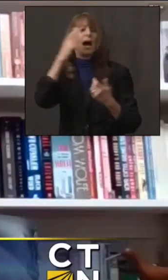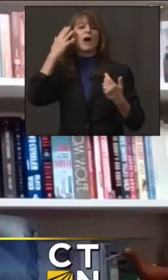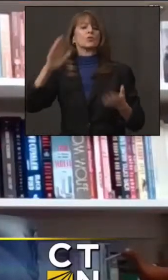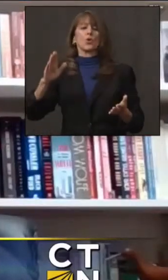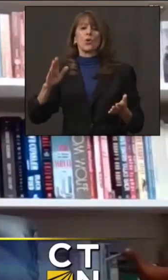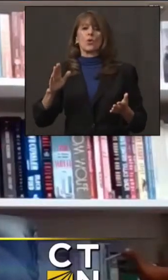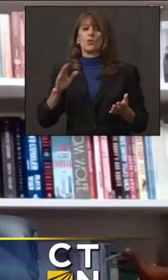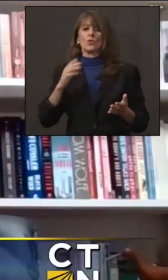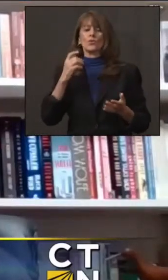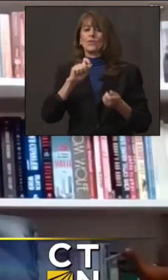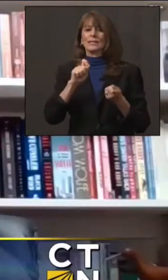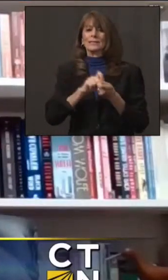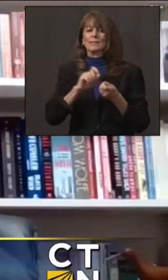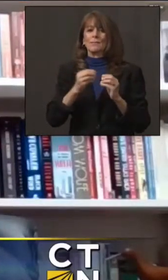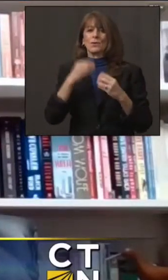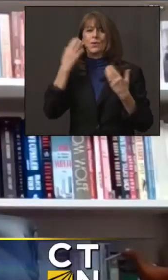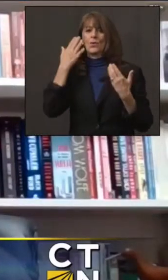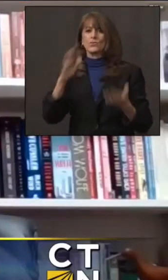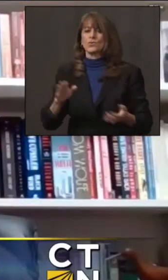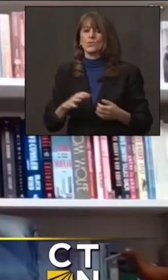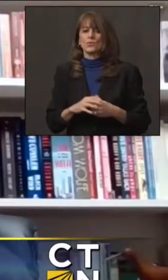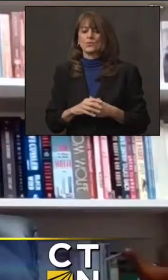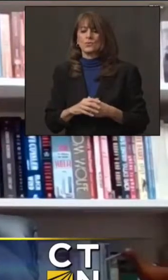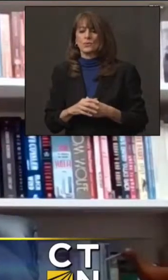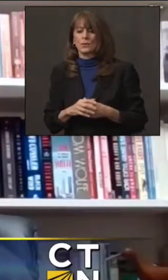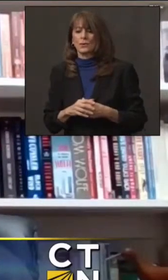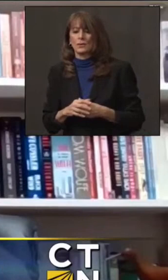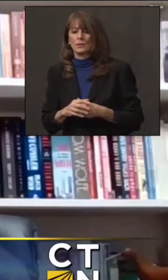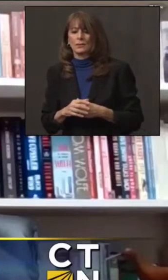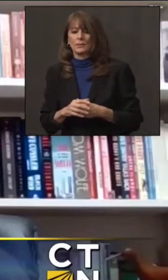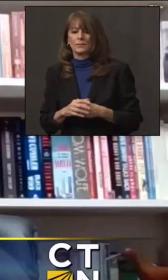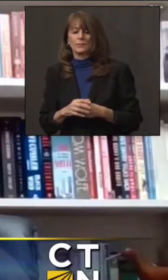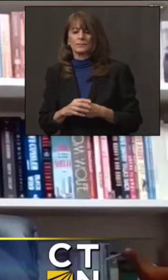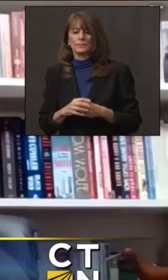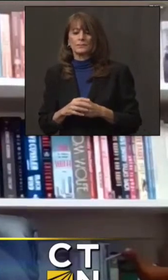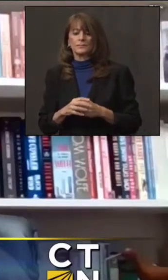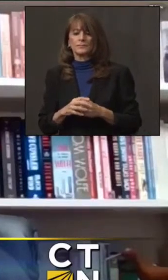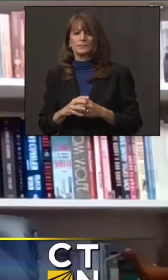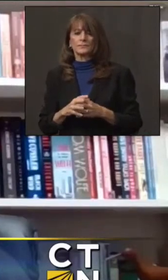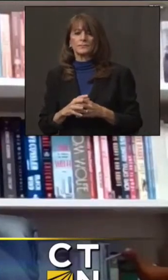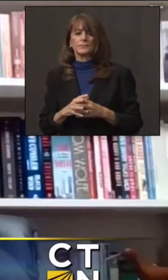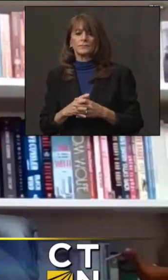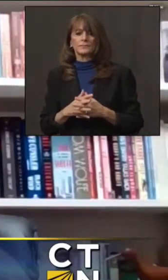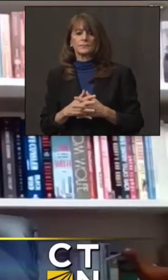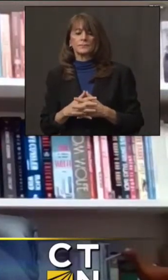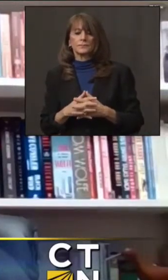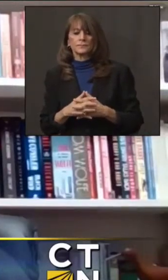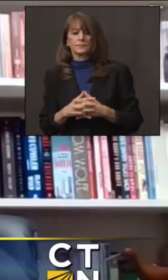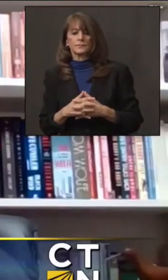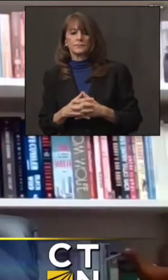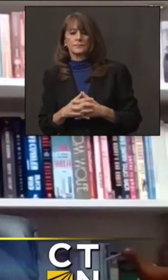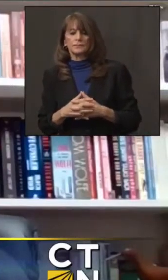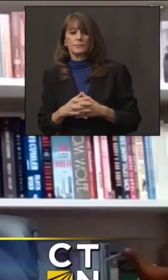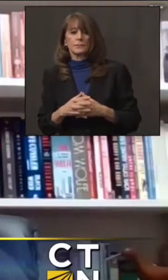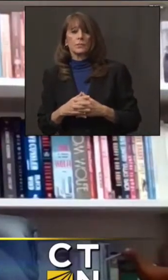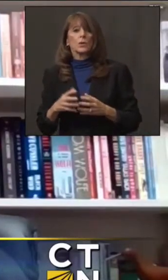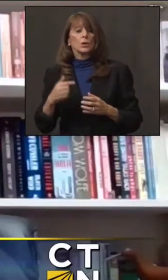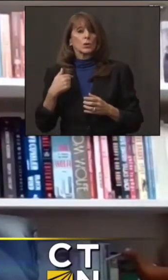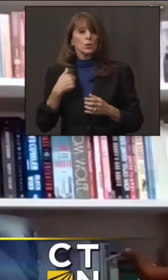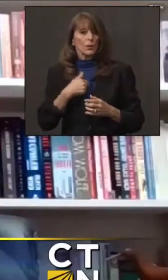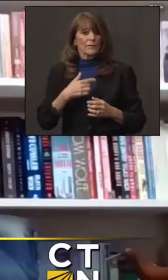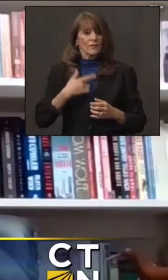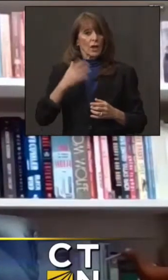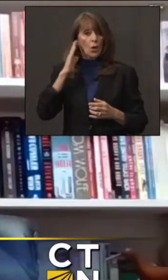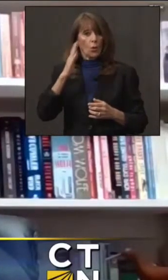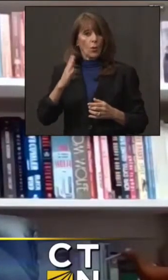you on which number it is. But we don't anticipate any problems with